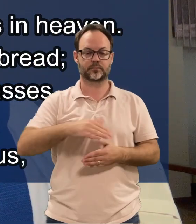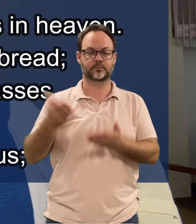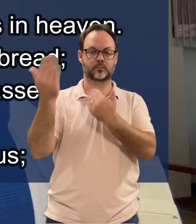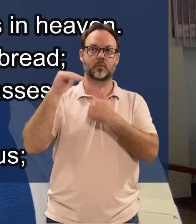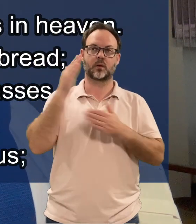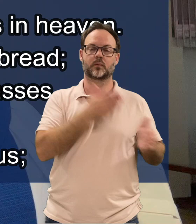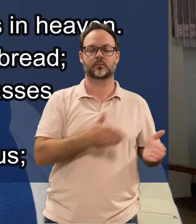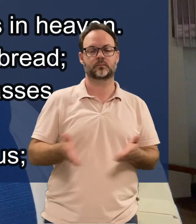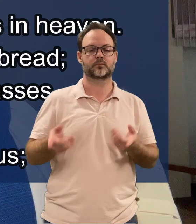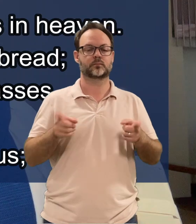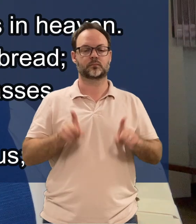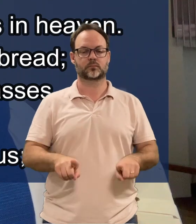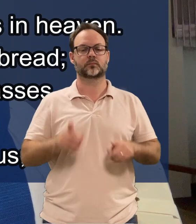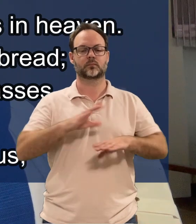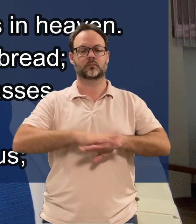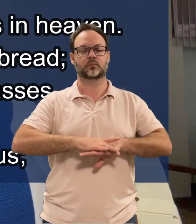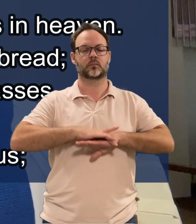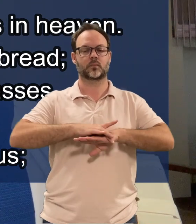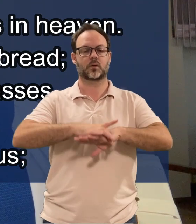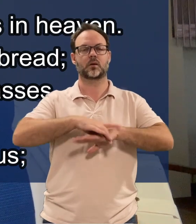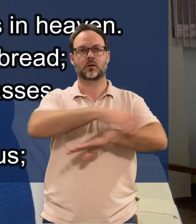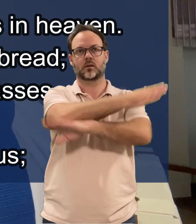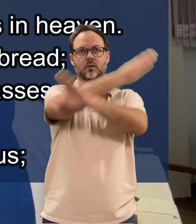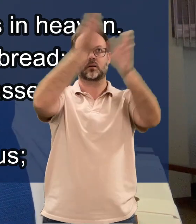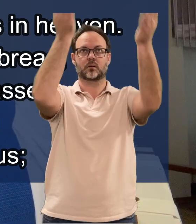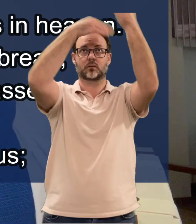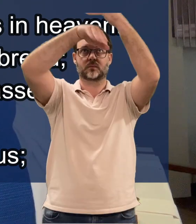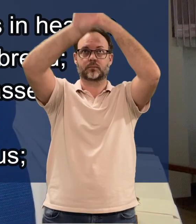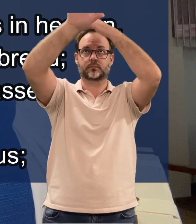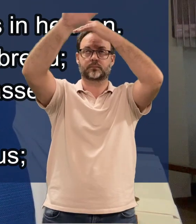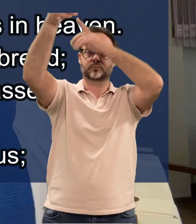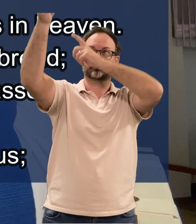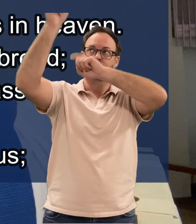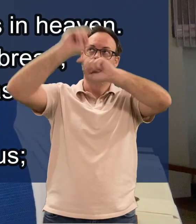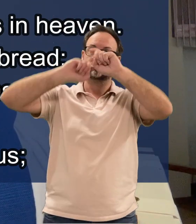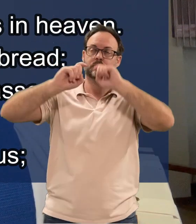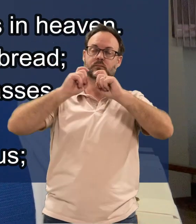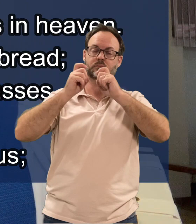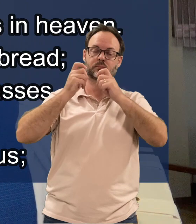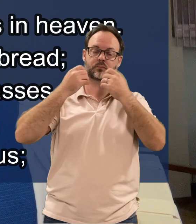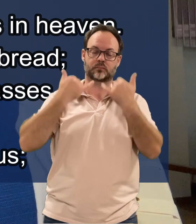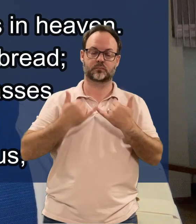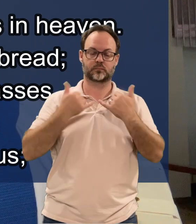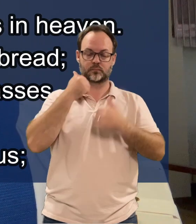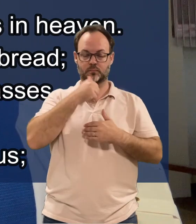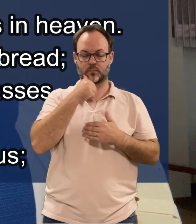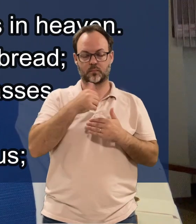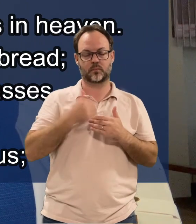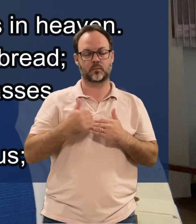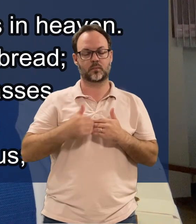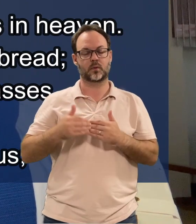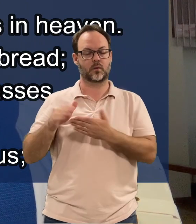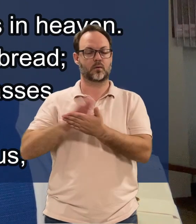name. Thy kingdom come, thy will be done, on earth as it is in heaven. Give us